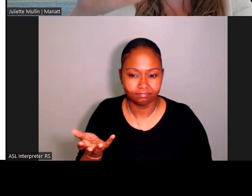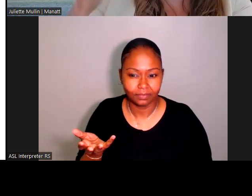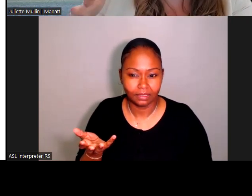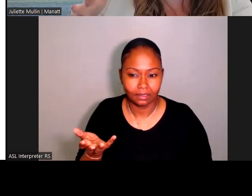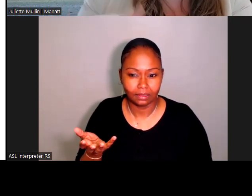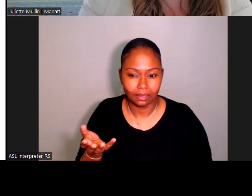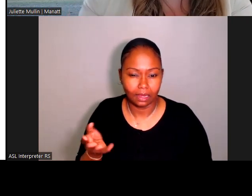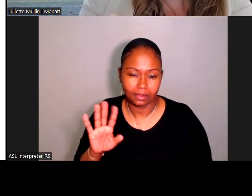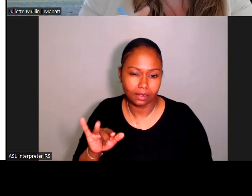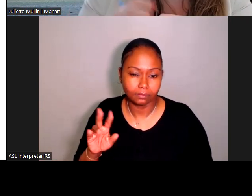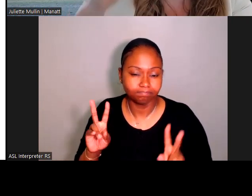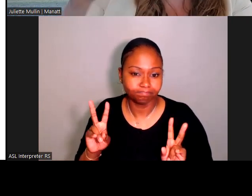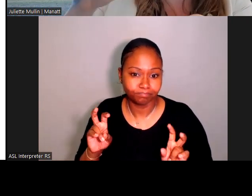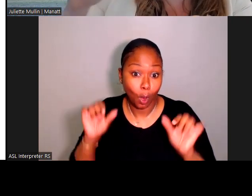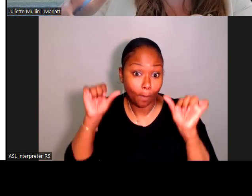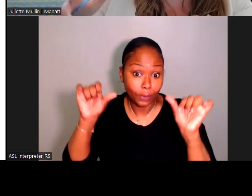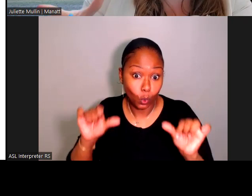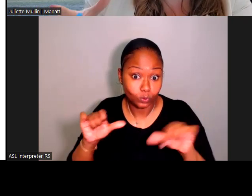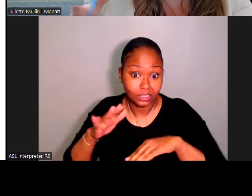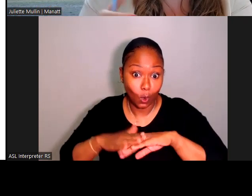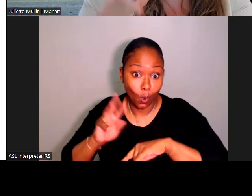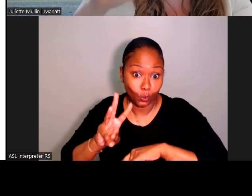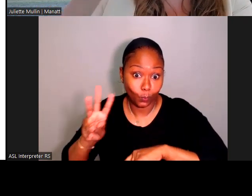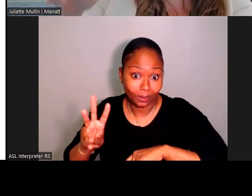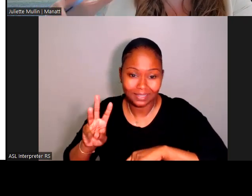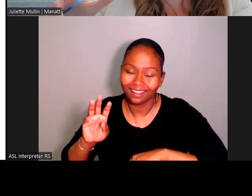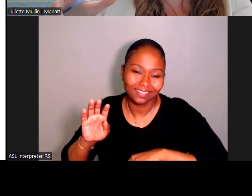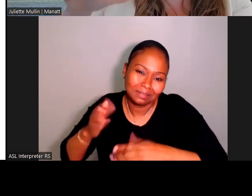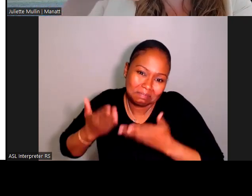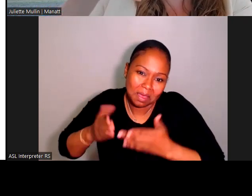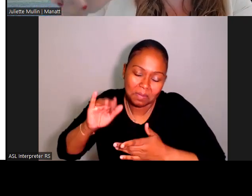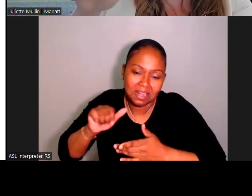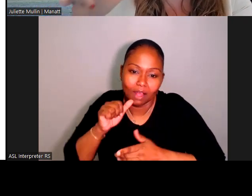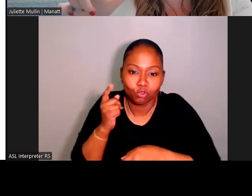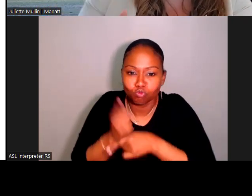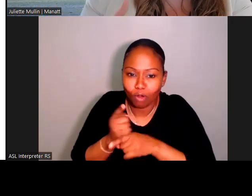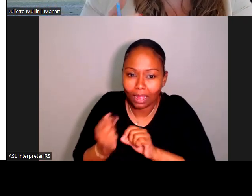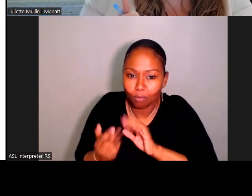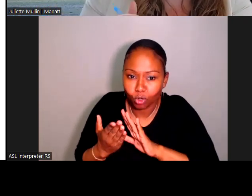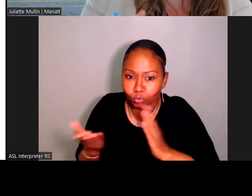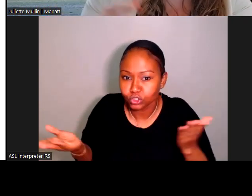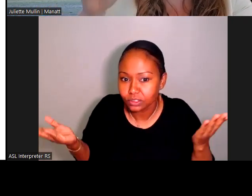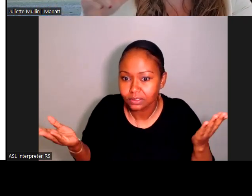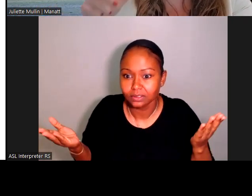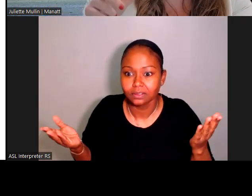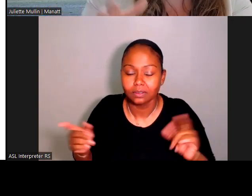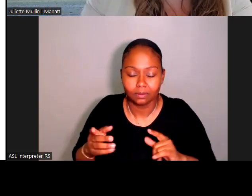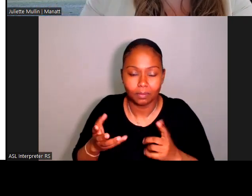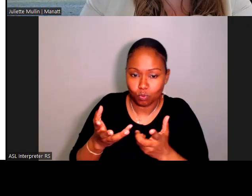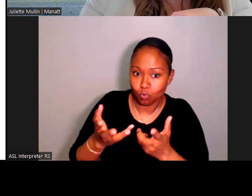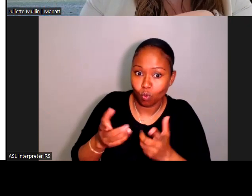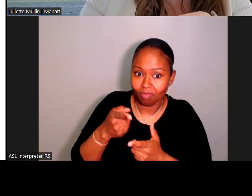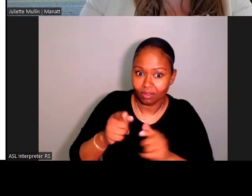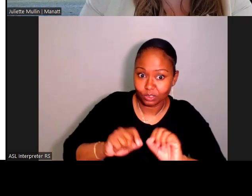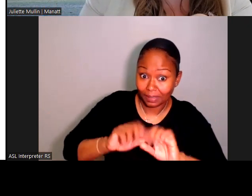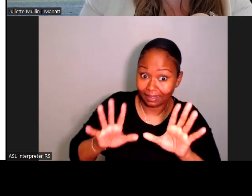posting on the website may not be exactly the right approach there. We want to ensure there's transparency, and so let's look at exactly